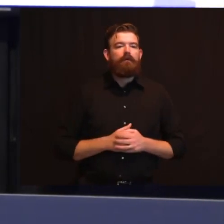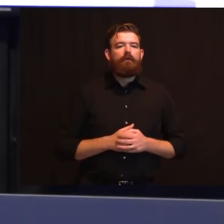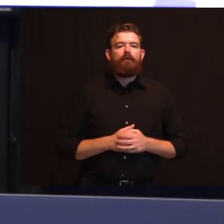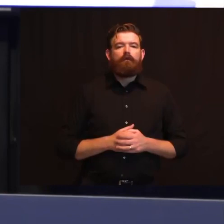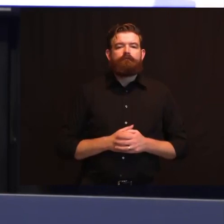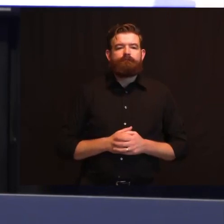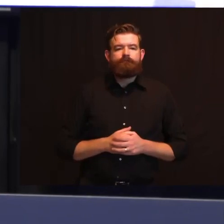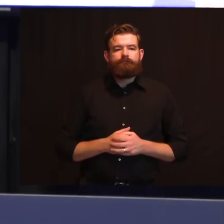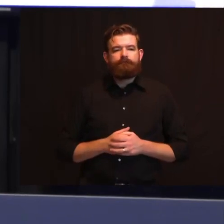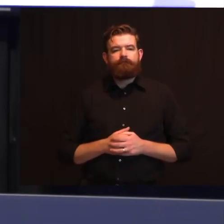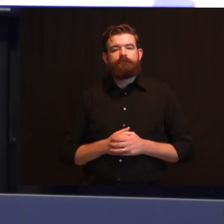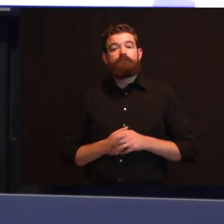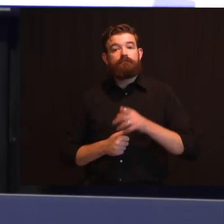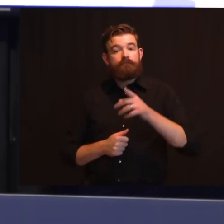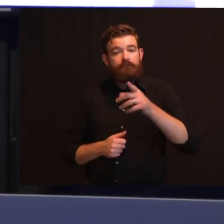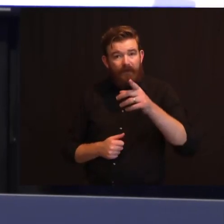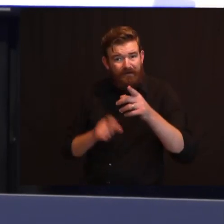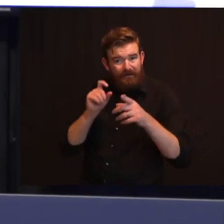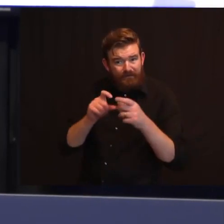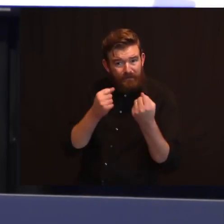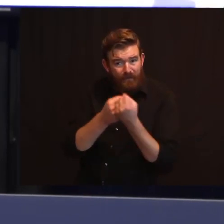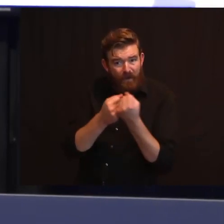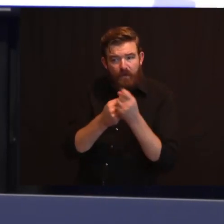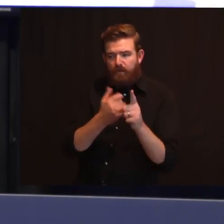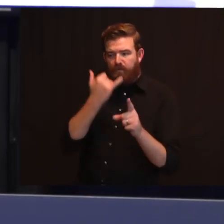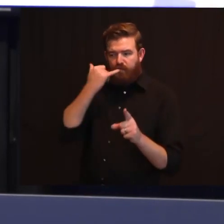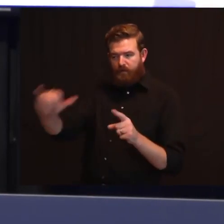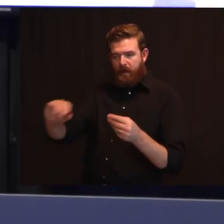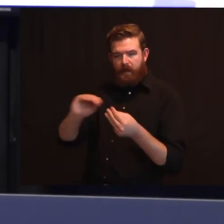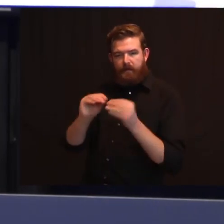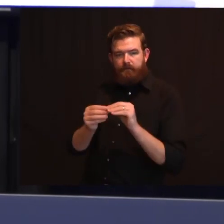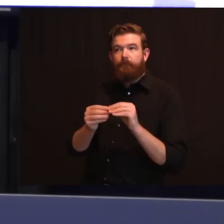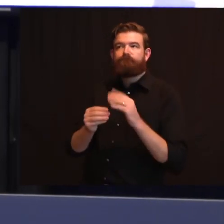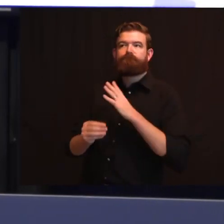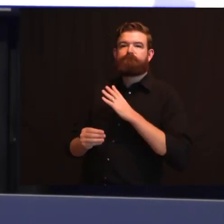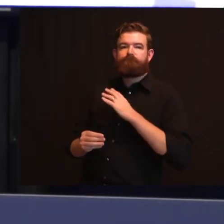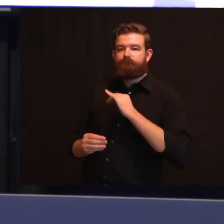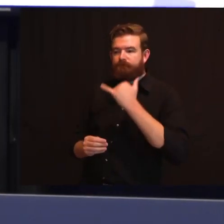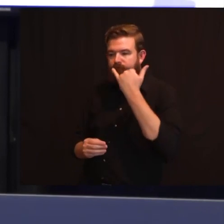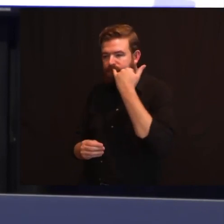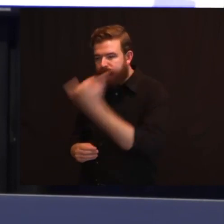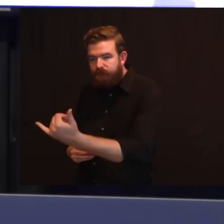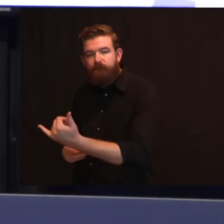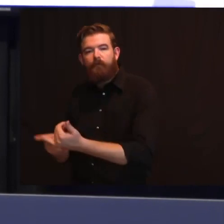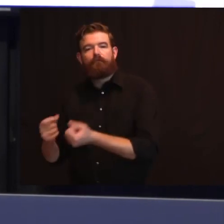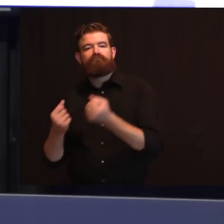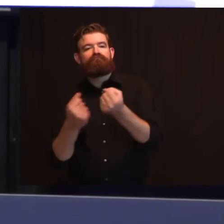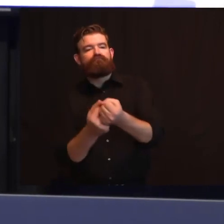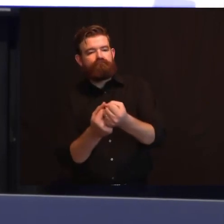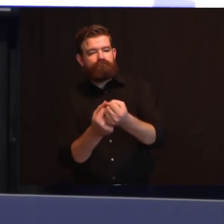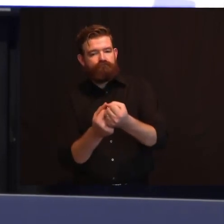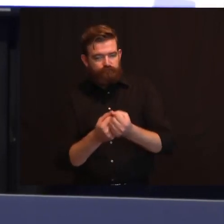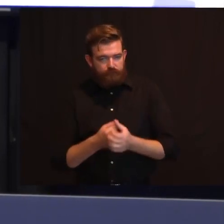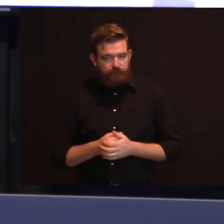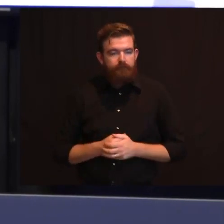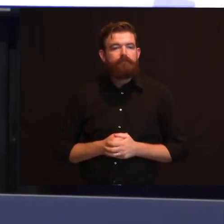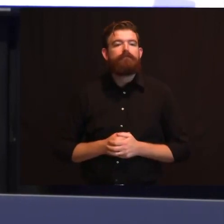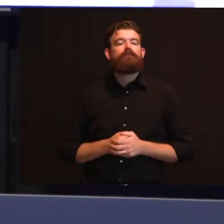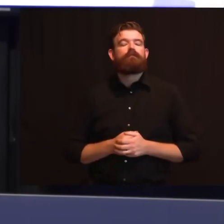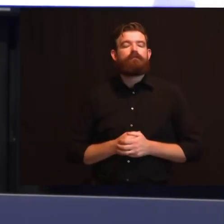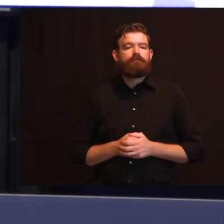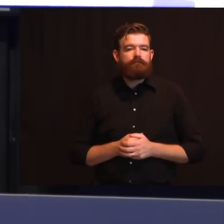know that the support is out there, so they will give us the names of the people they've been in contact with. So it's both, they just don't want to give the names,